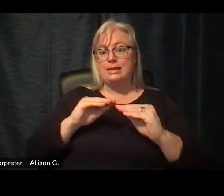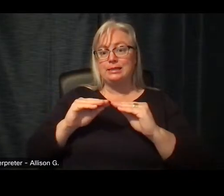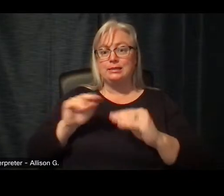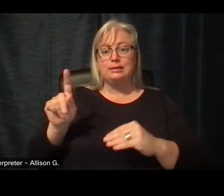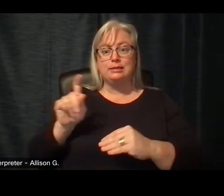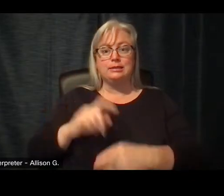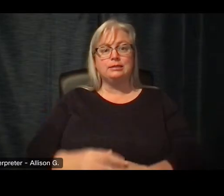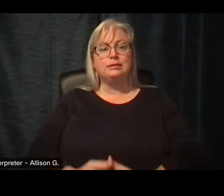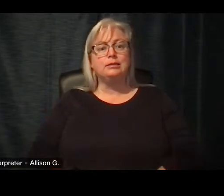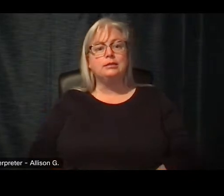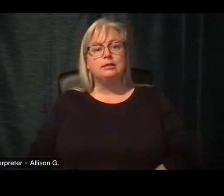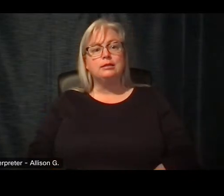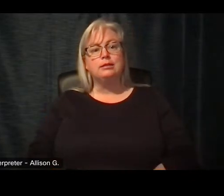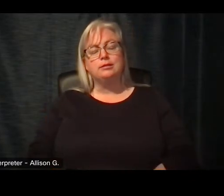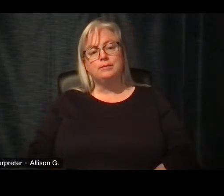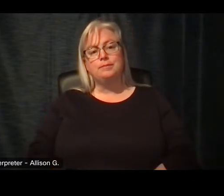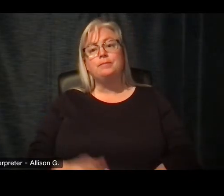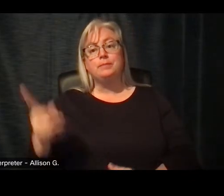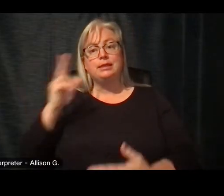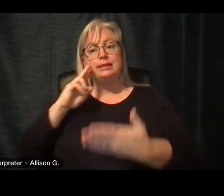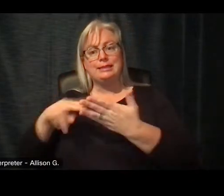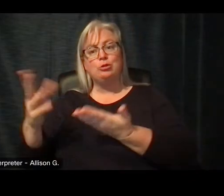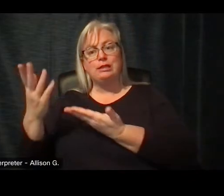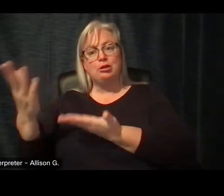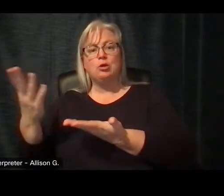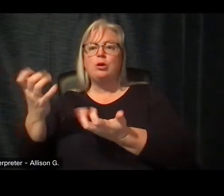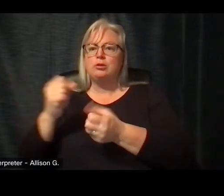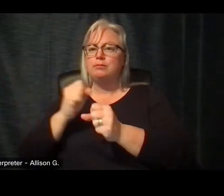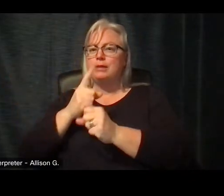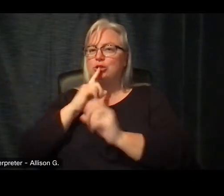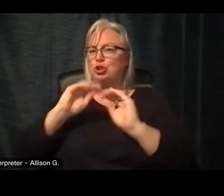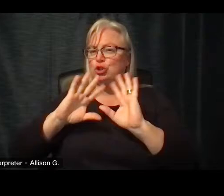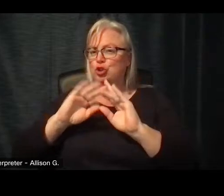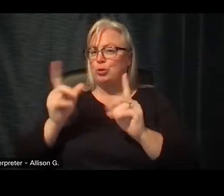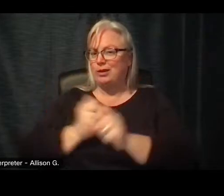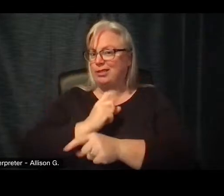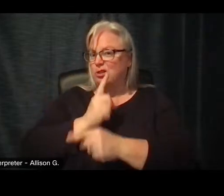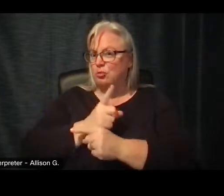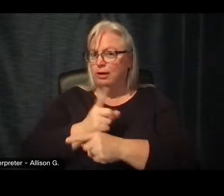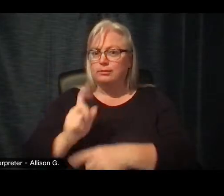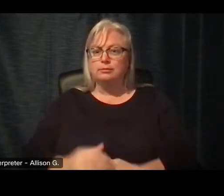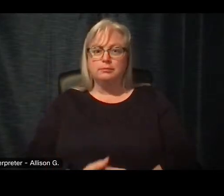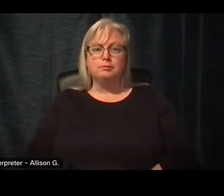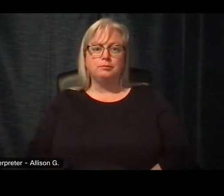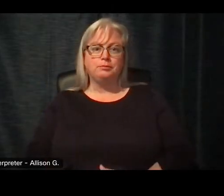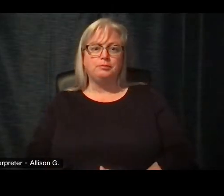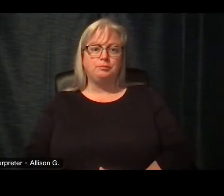We have Secretary, go ahead. We just want to make sure we get this right, so.